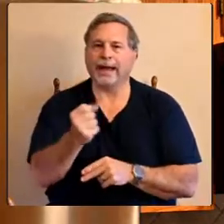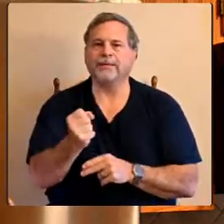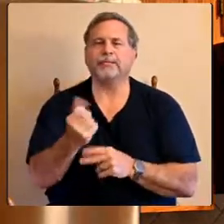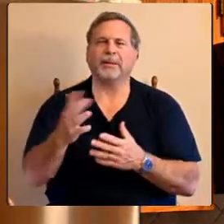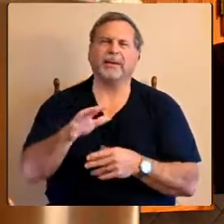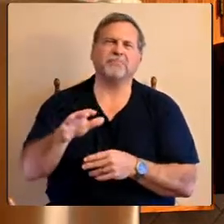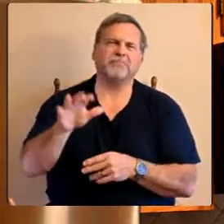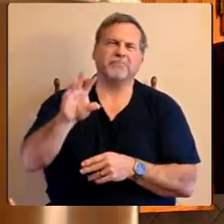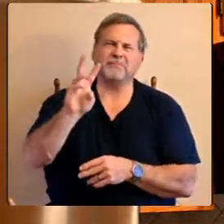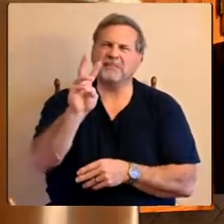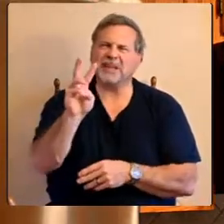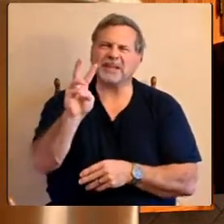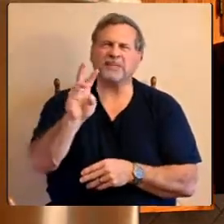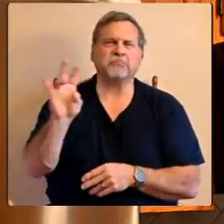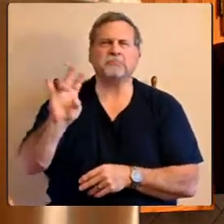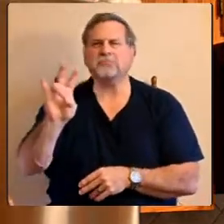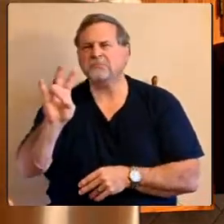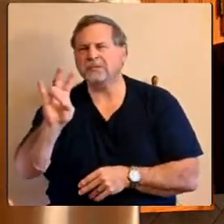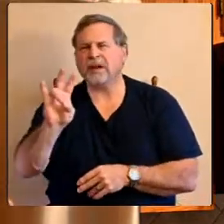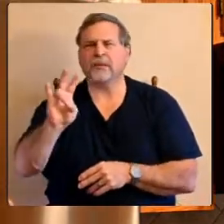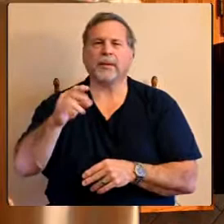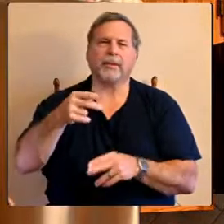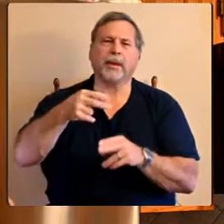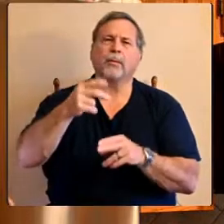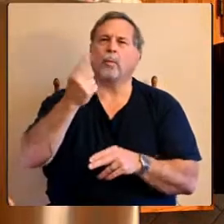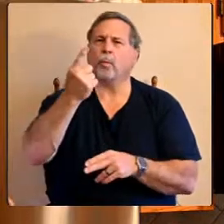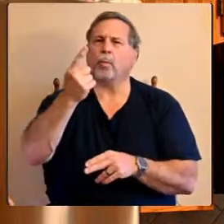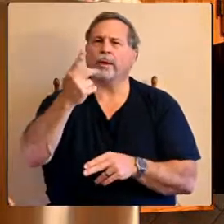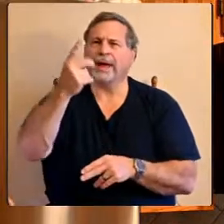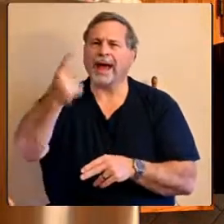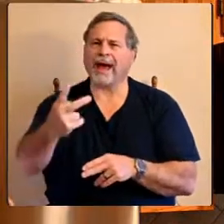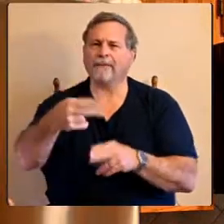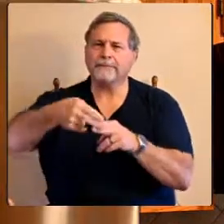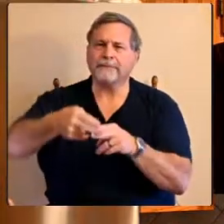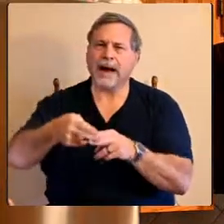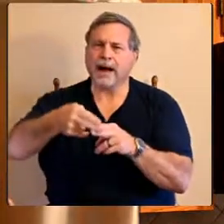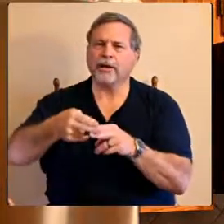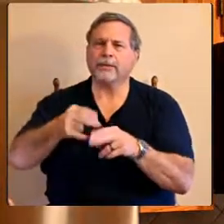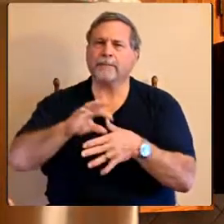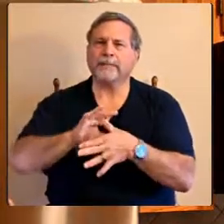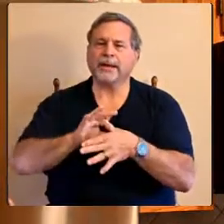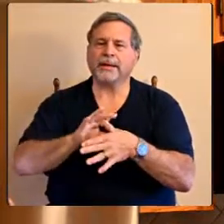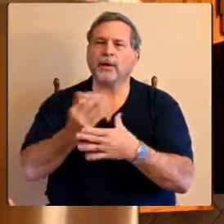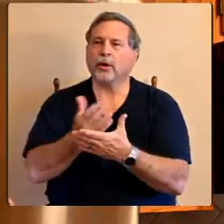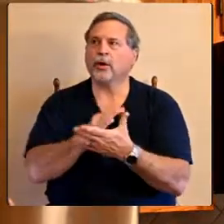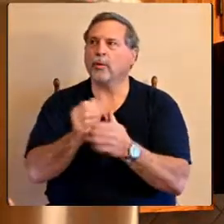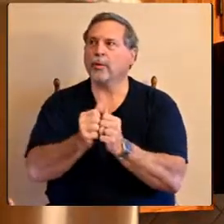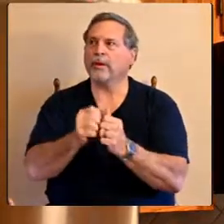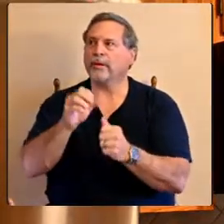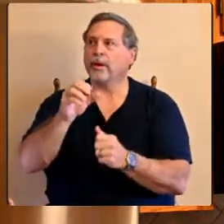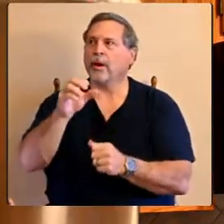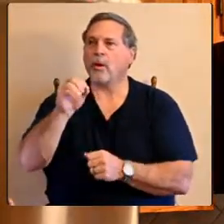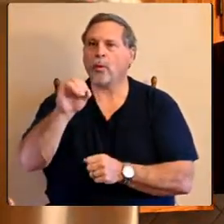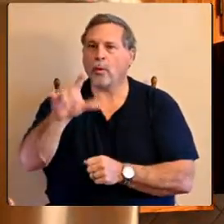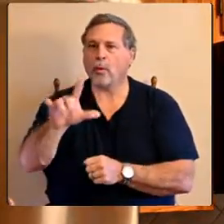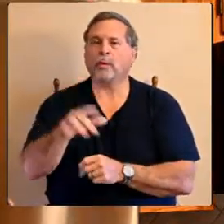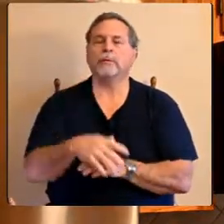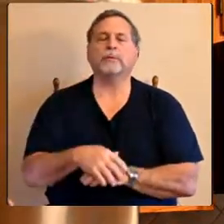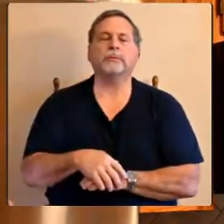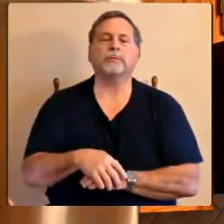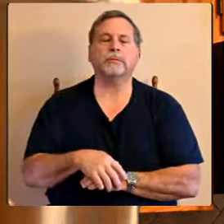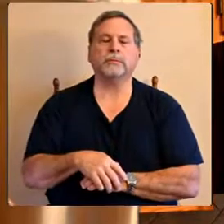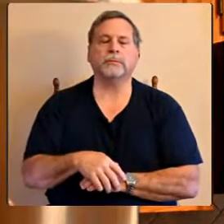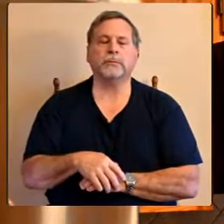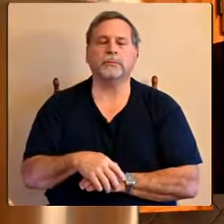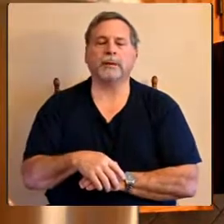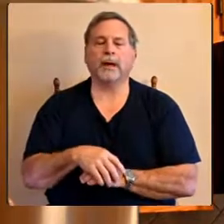taking about 6 or 7 chicken legs, probably about 1.5 pounds of meat. And I'm going to cook it in this pot with a little bit of olive oil. Now I'm